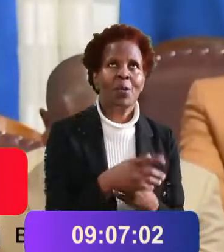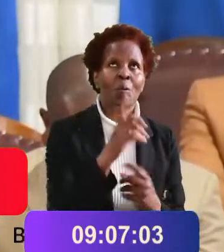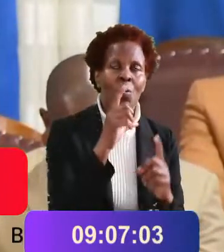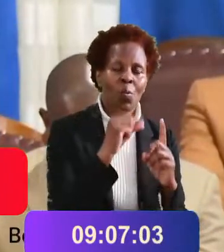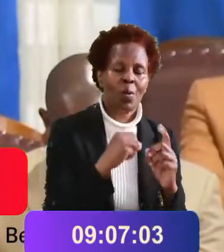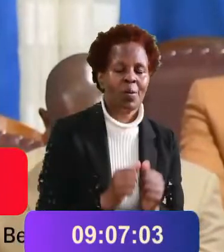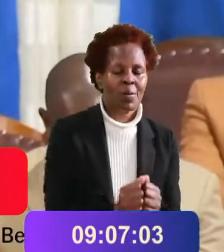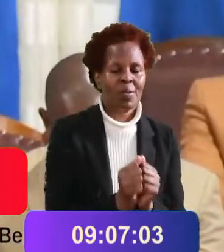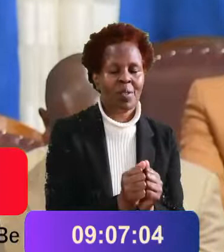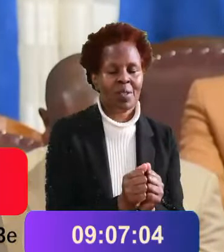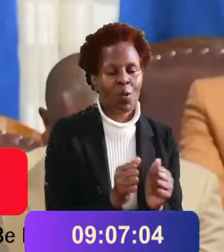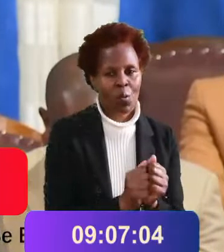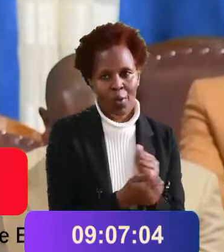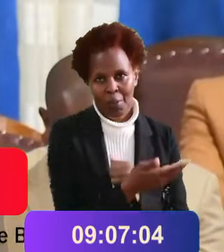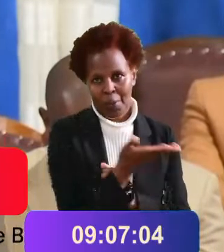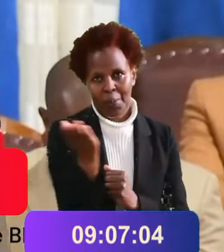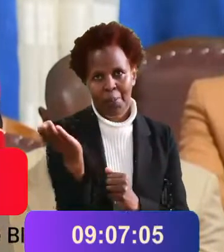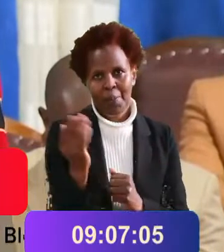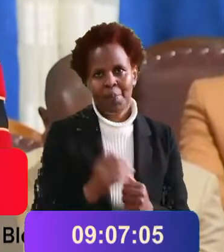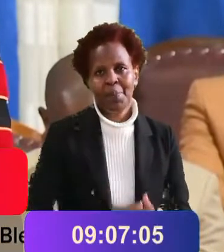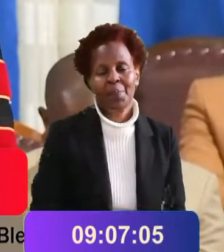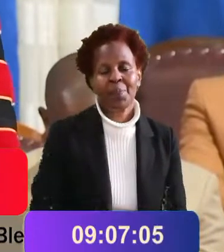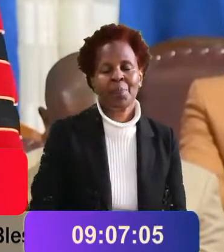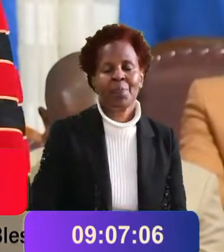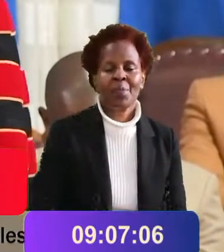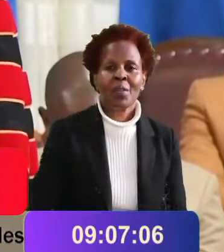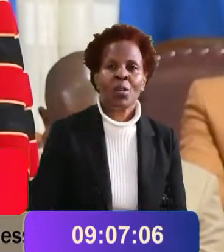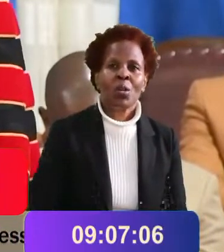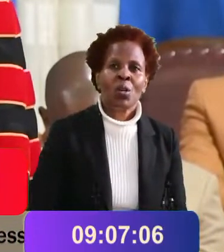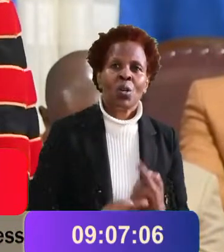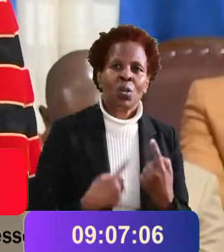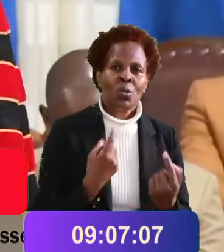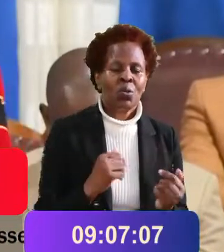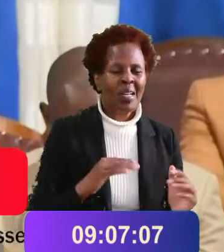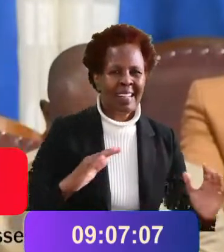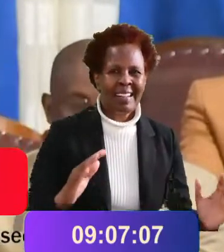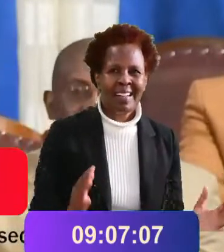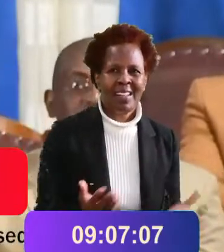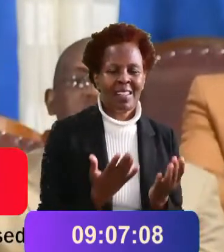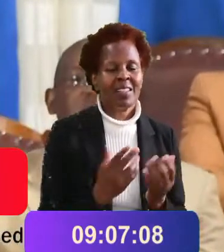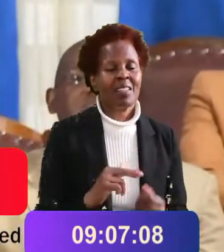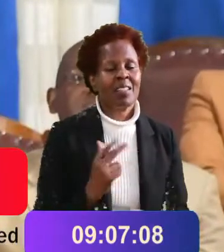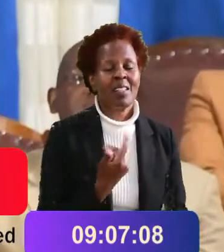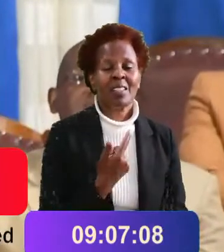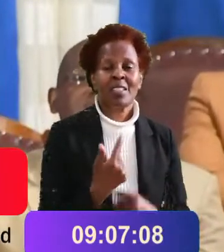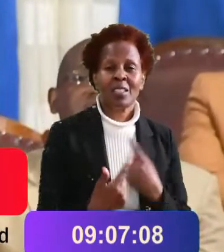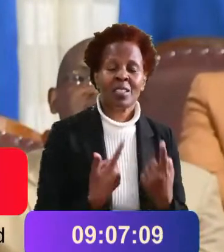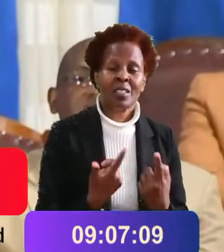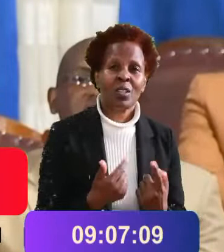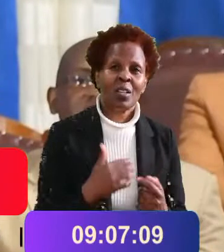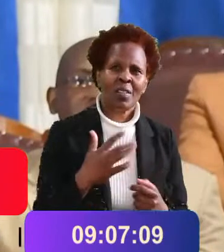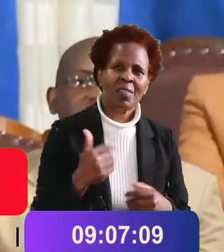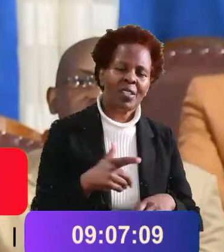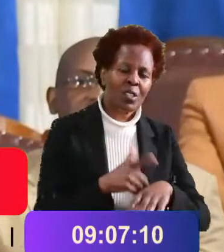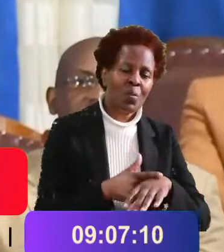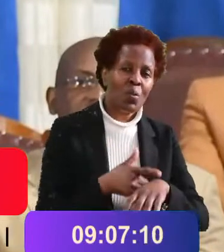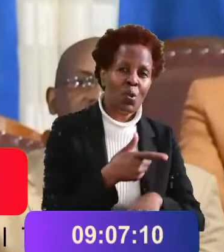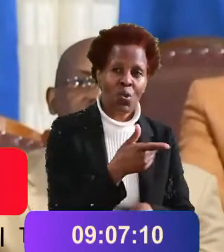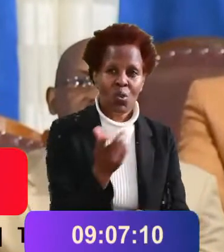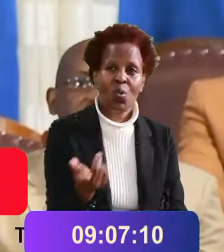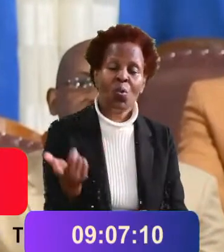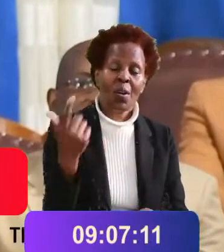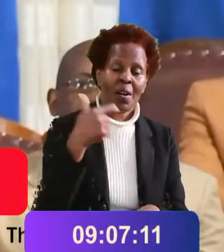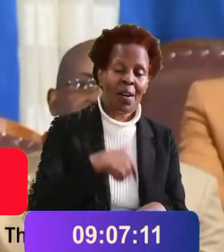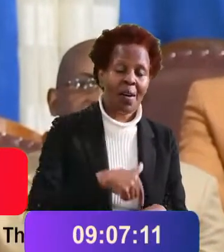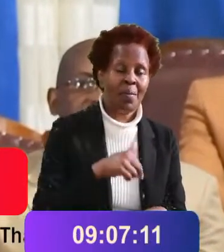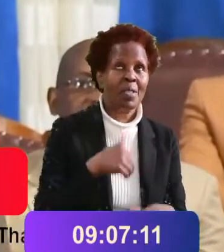together with us. And just to encourage us and tell us that every time we show up in the